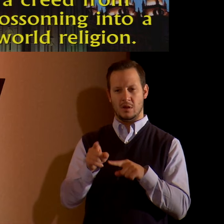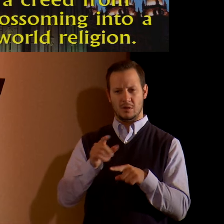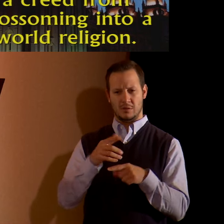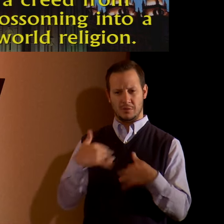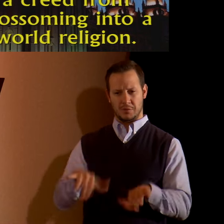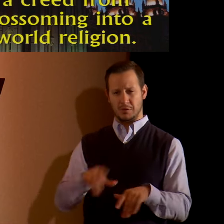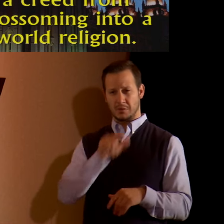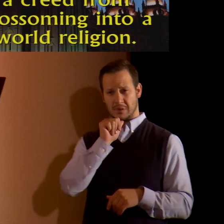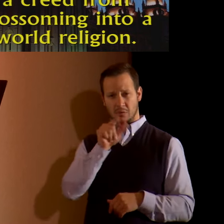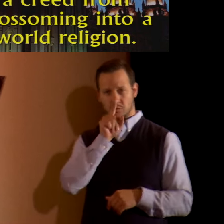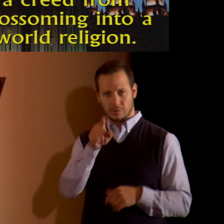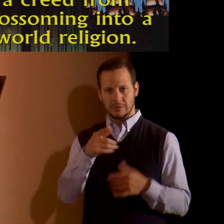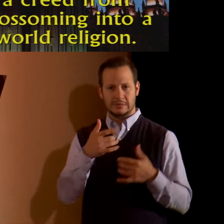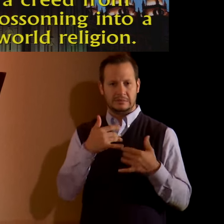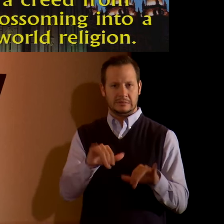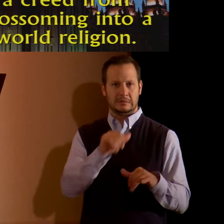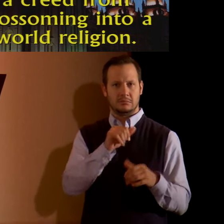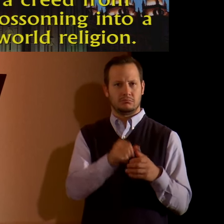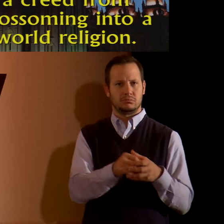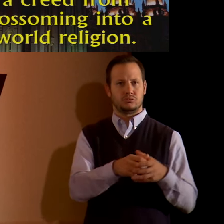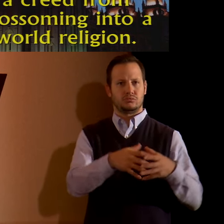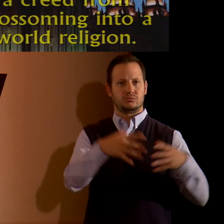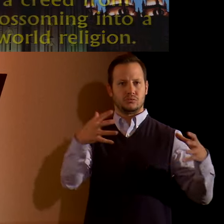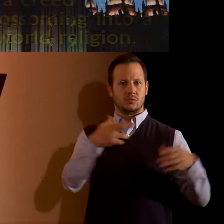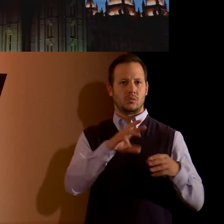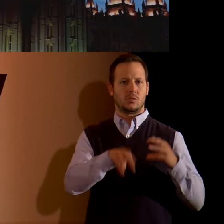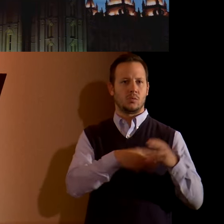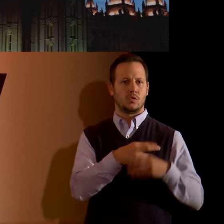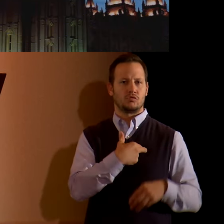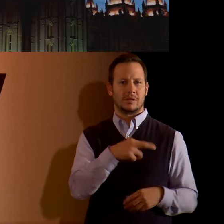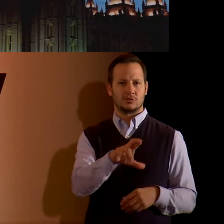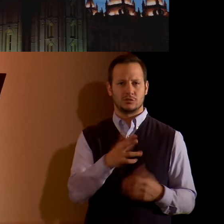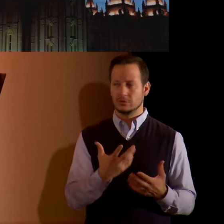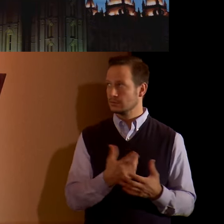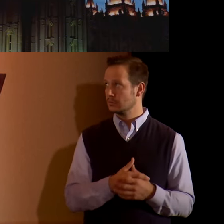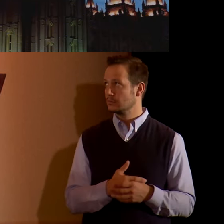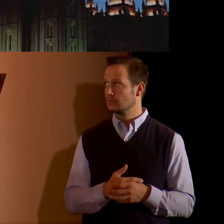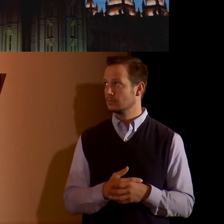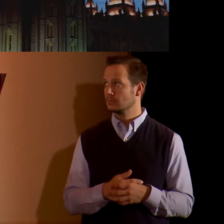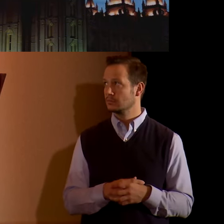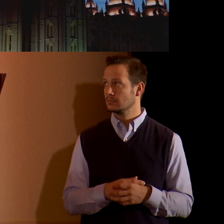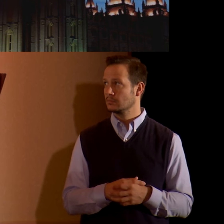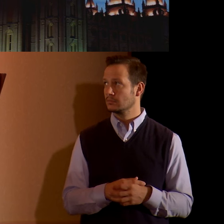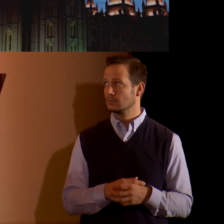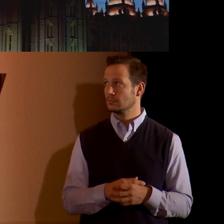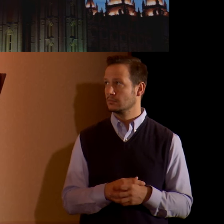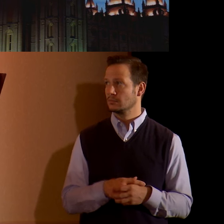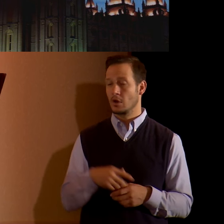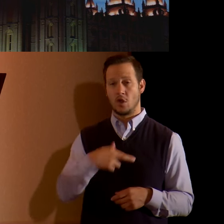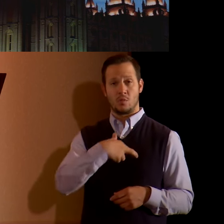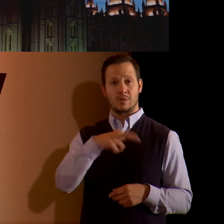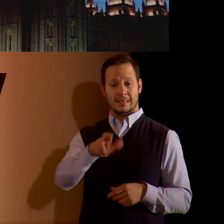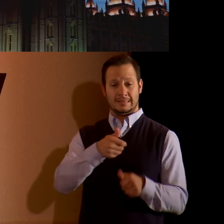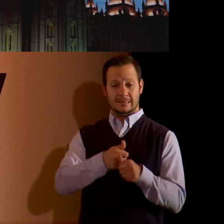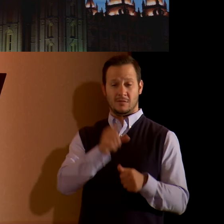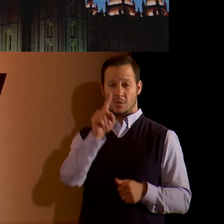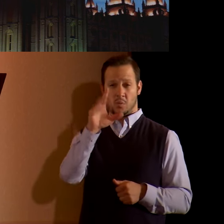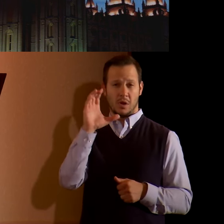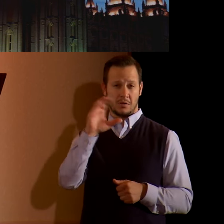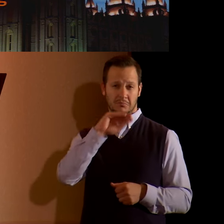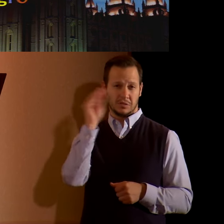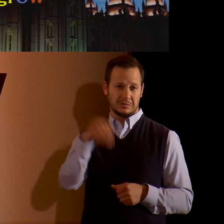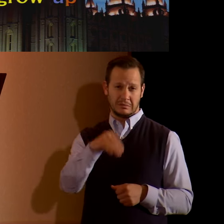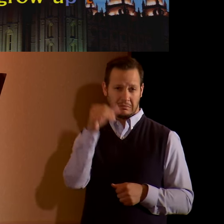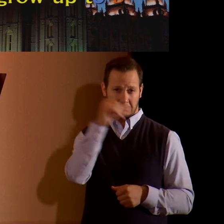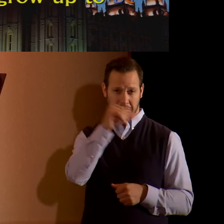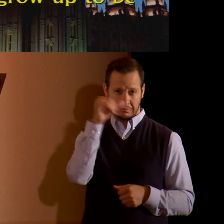religion. If the psychology is right, a creed that is 100% baloney can engage with